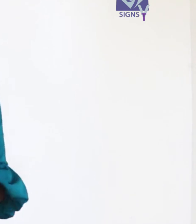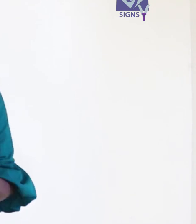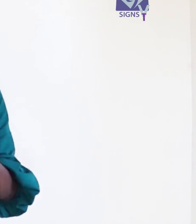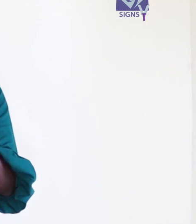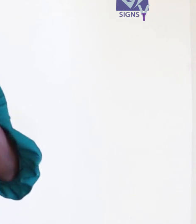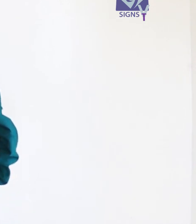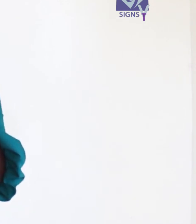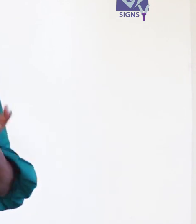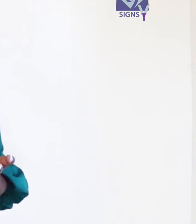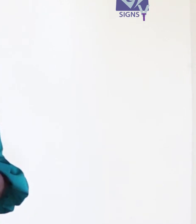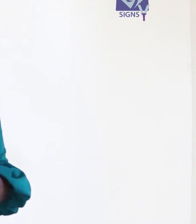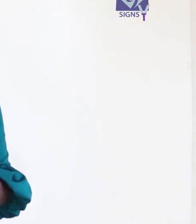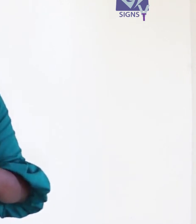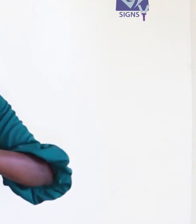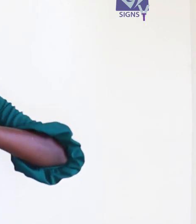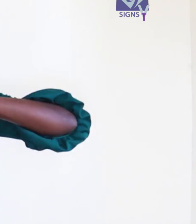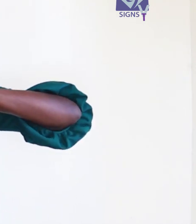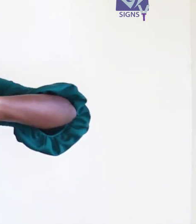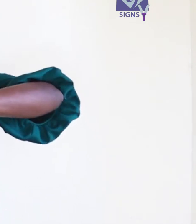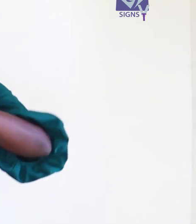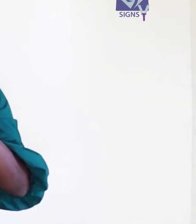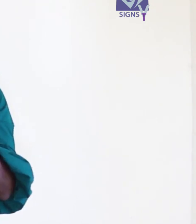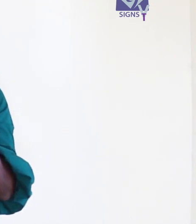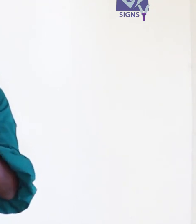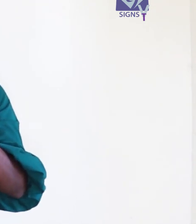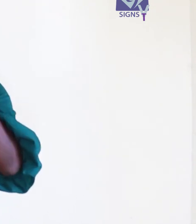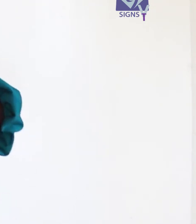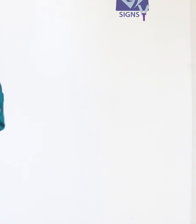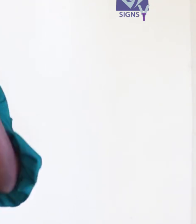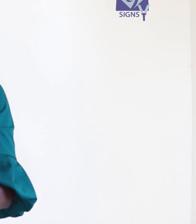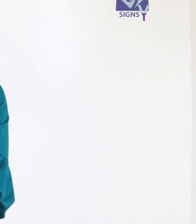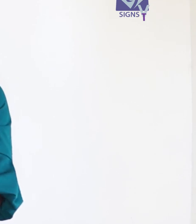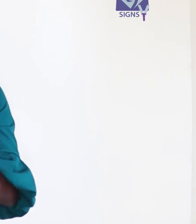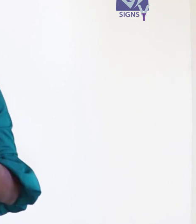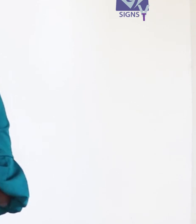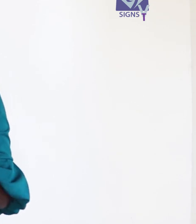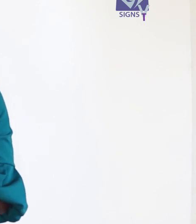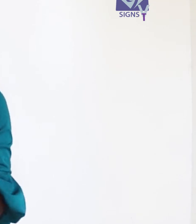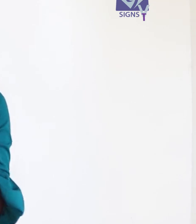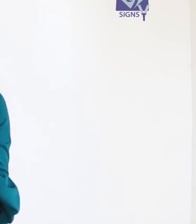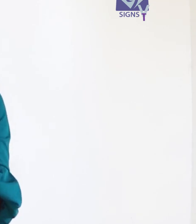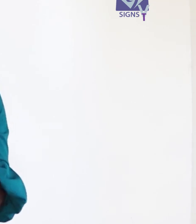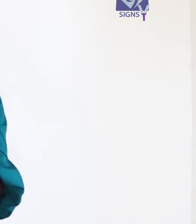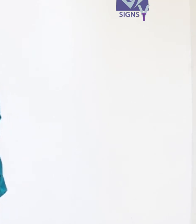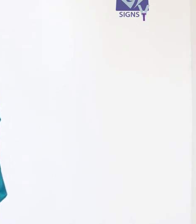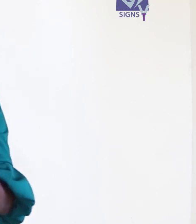acupressure, assisted stretching, and joint manipulation and mobilization.